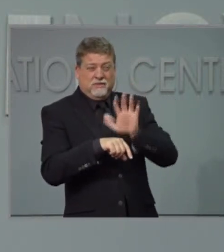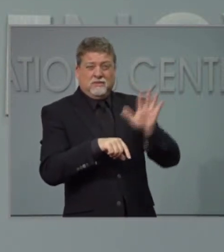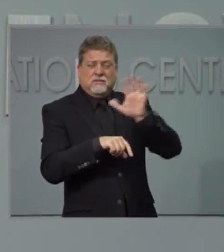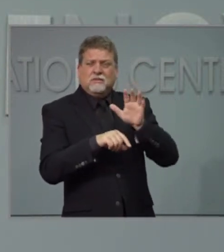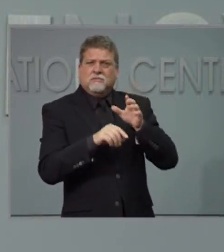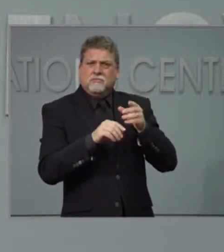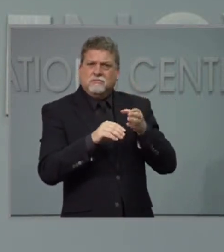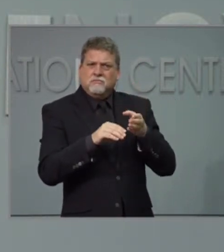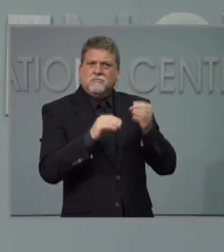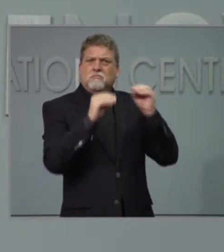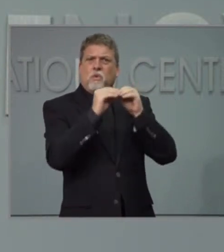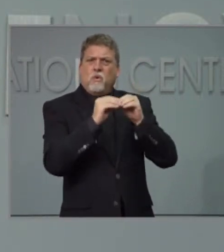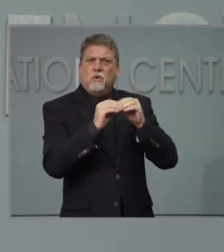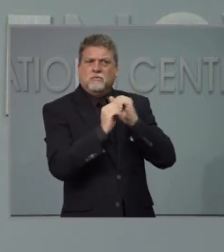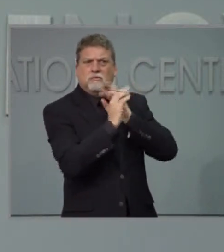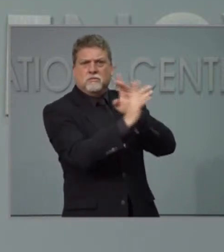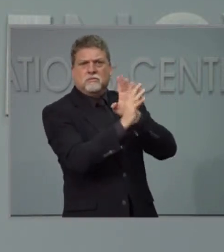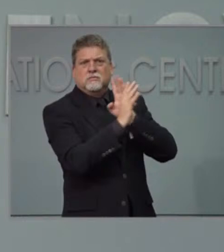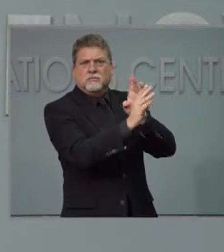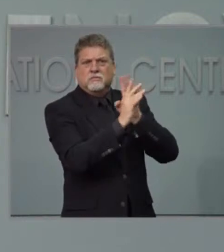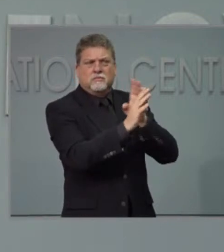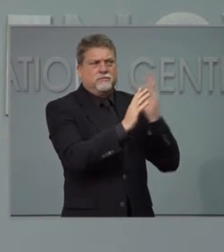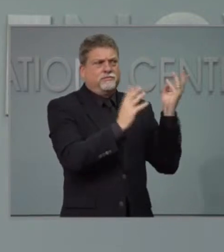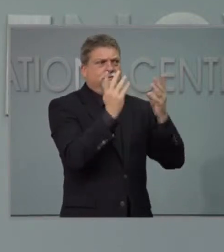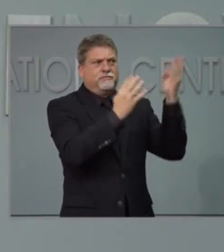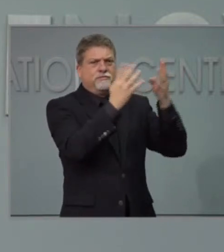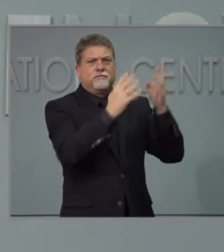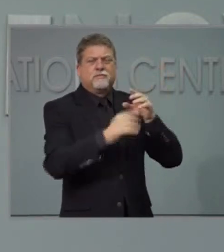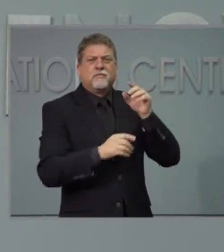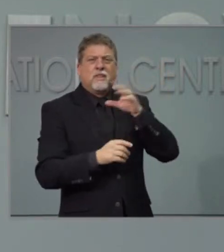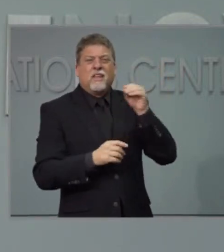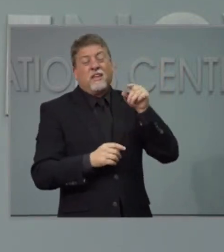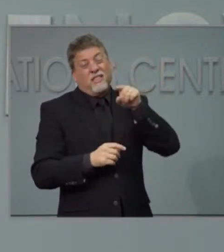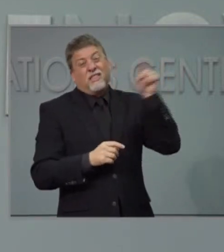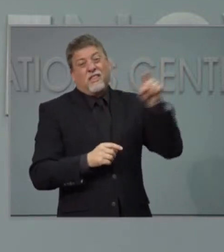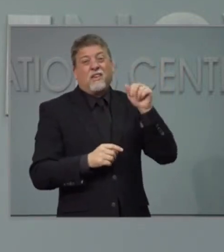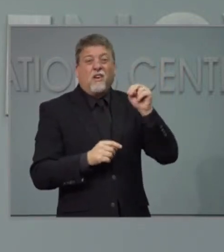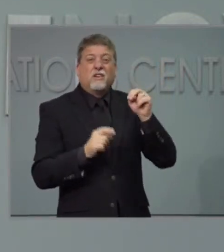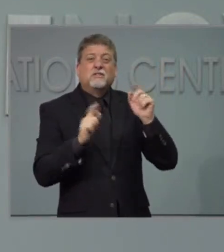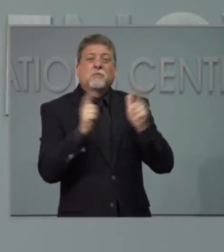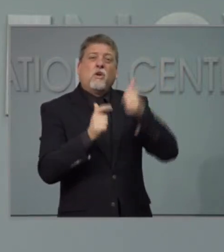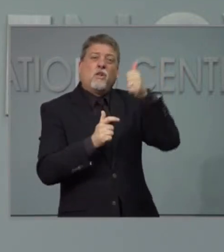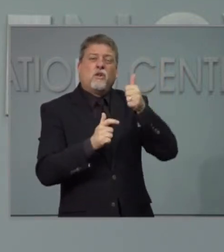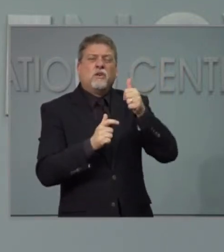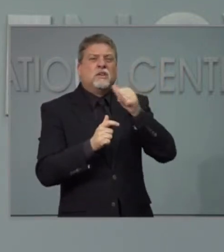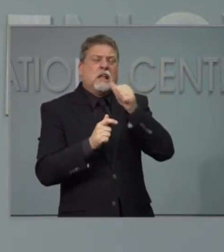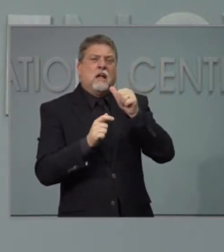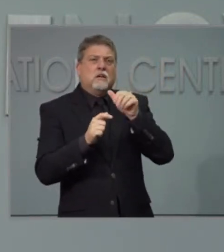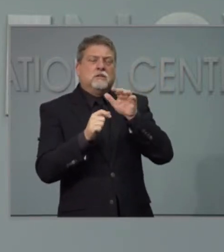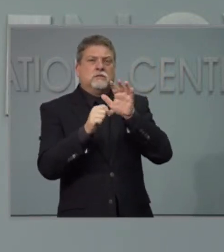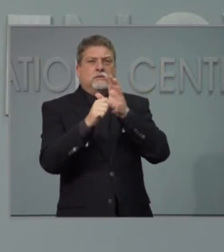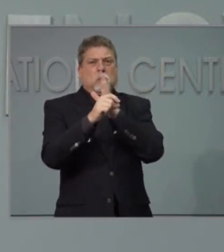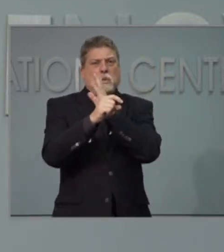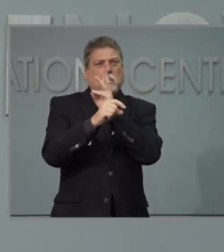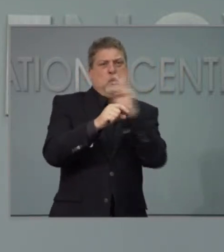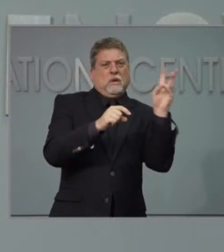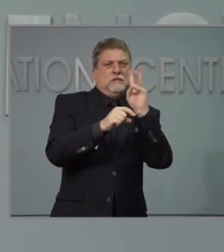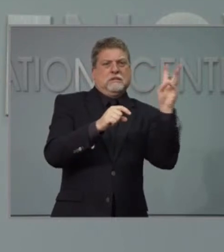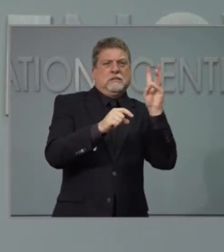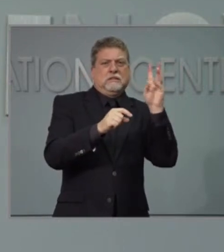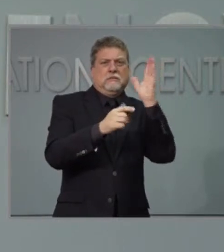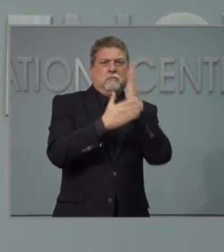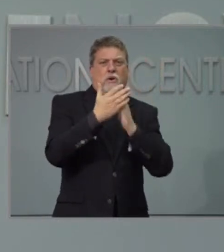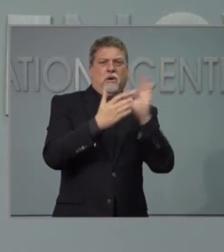are in the rest of the state. And it is in some of our smaller hospitals. I'd say it's the western part of the triad. And if you look at our county